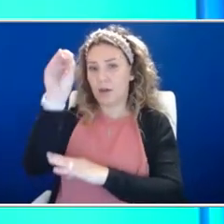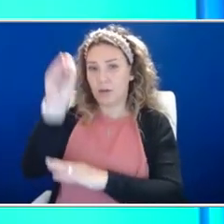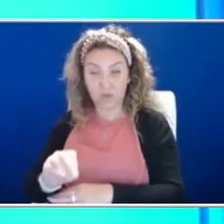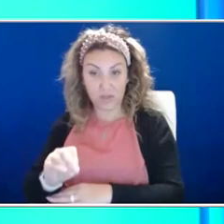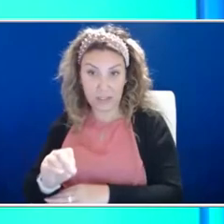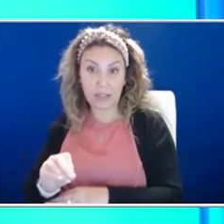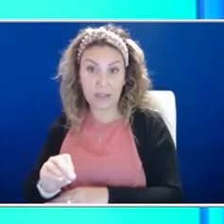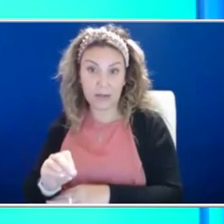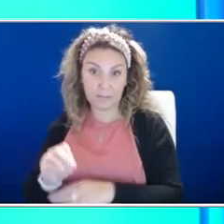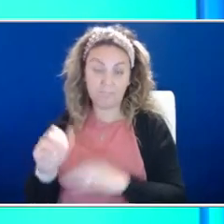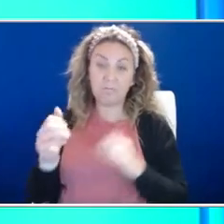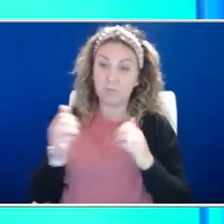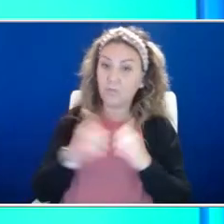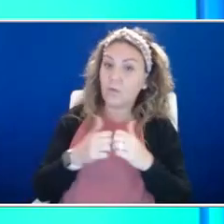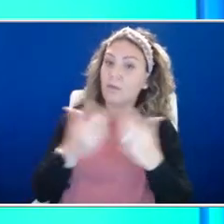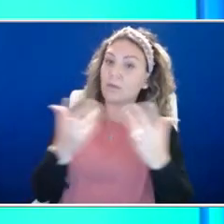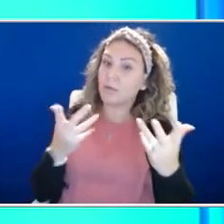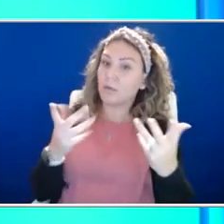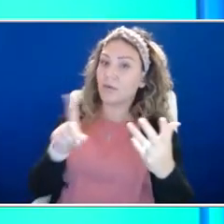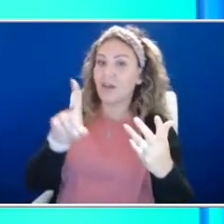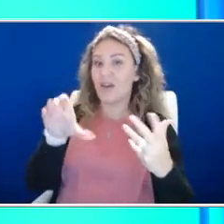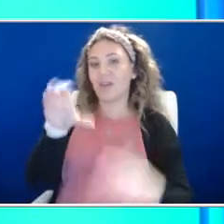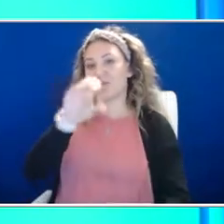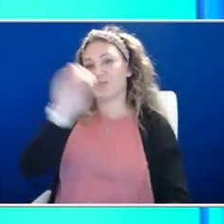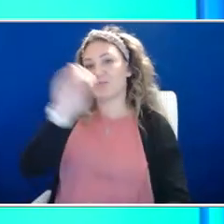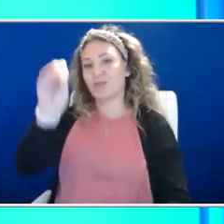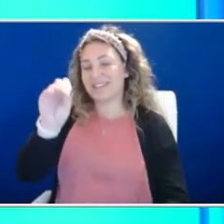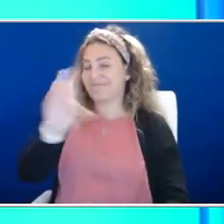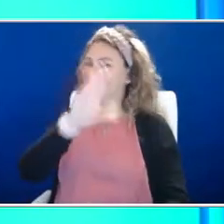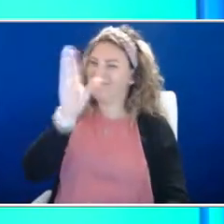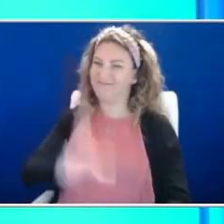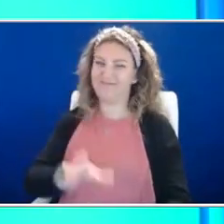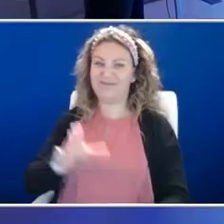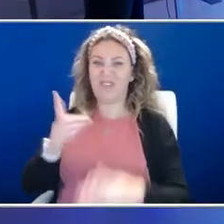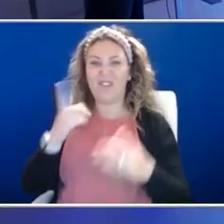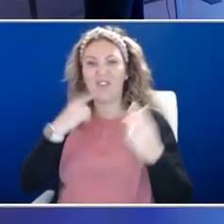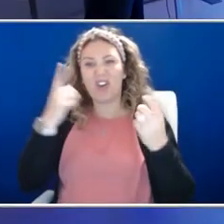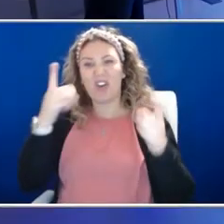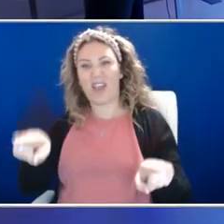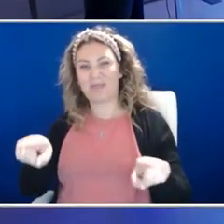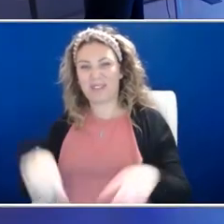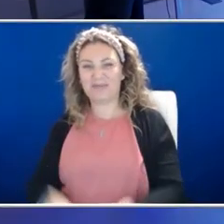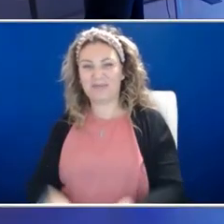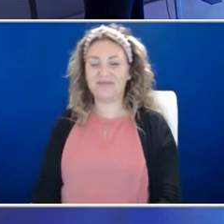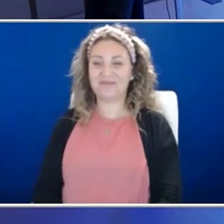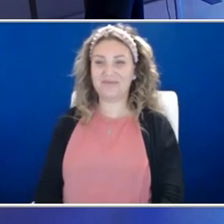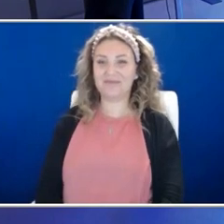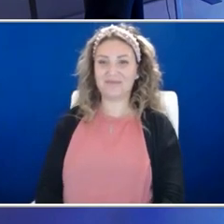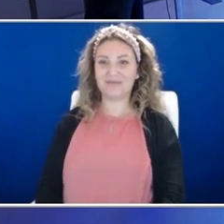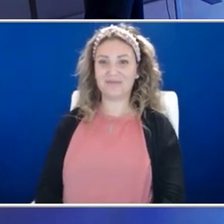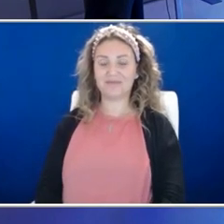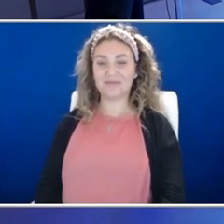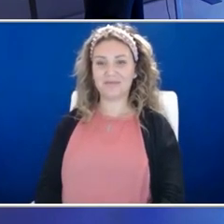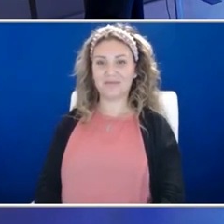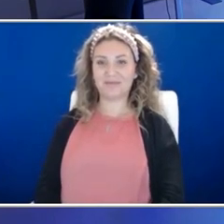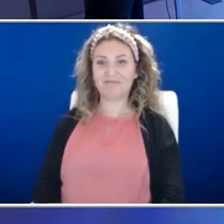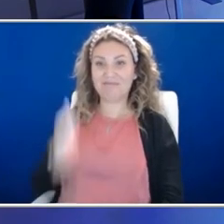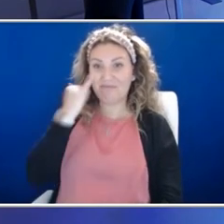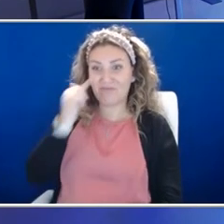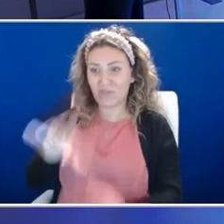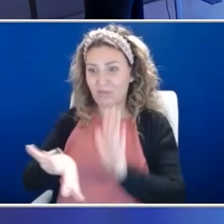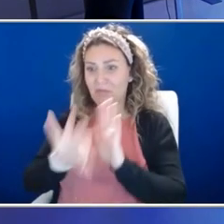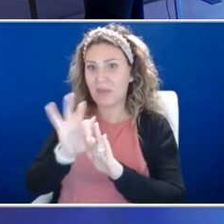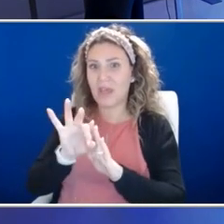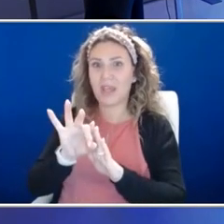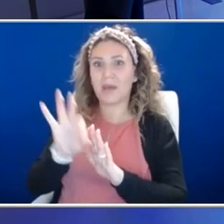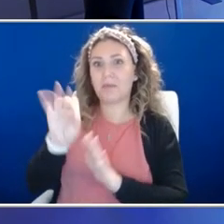AUROC. I mean, 100%, I don't think we're ever going to get there. Right. Yeah. But if you can pick up 90% of kidney